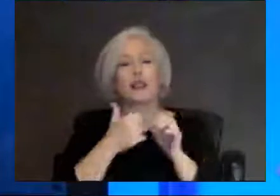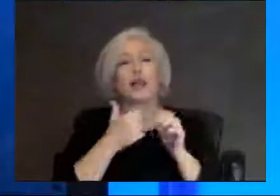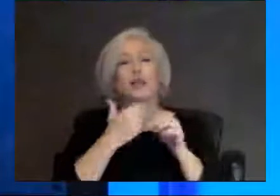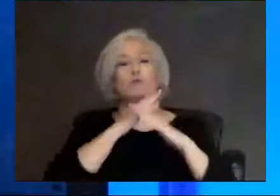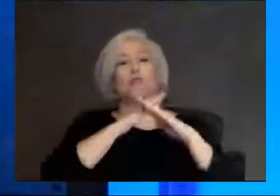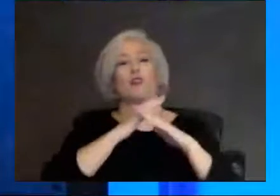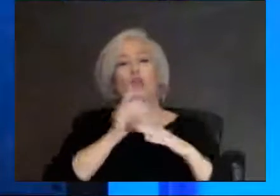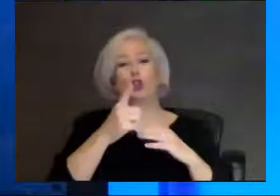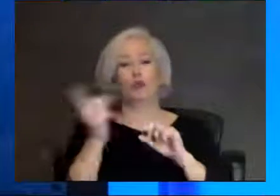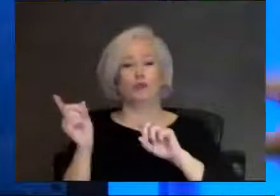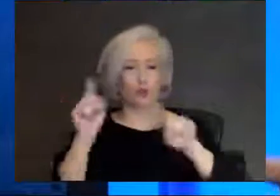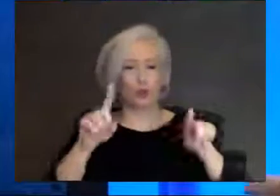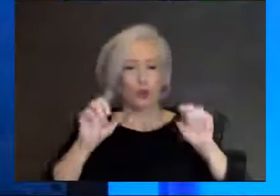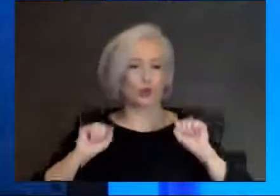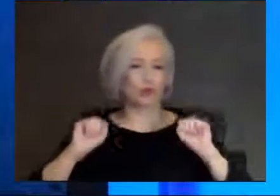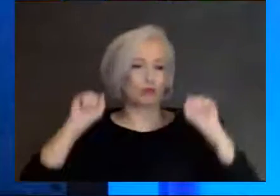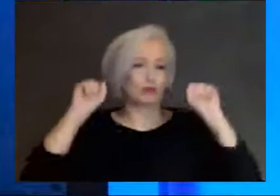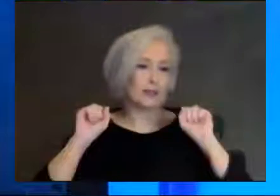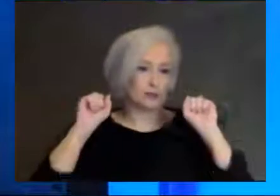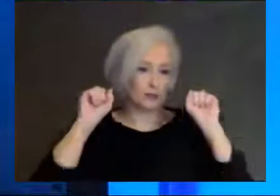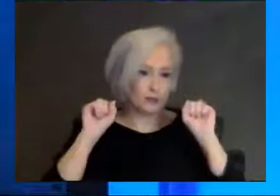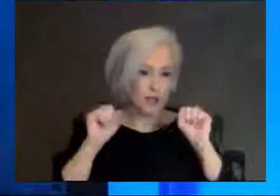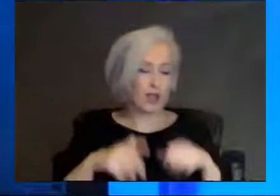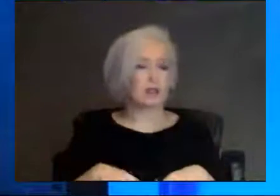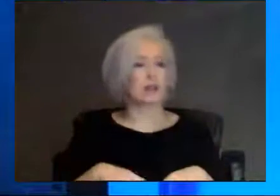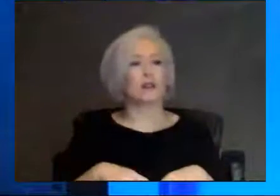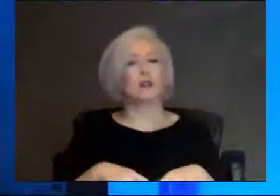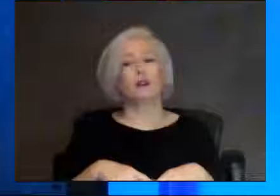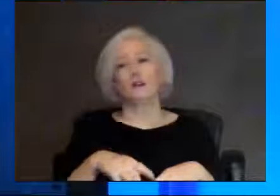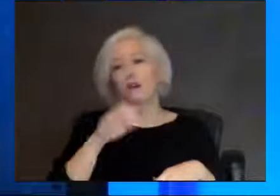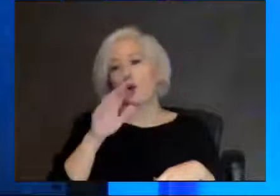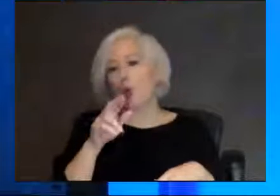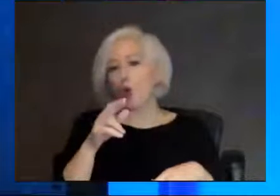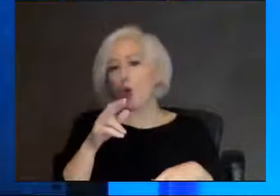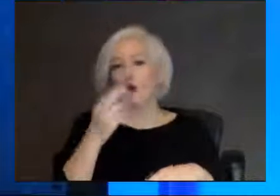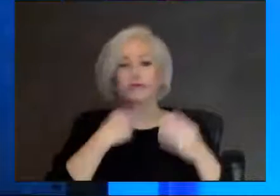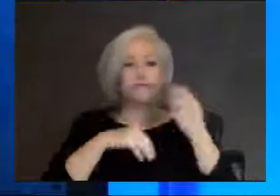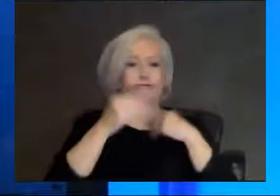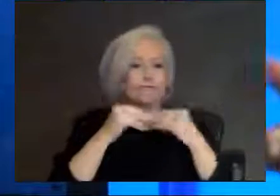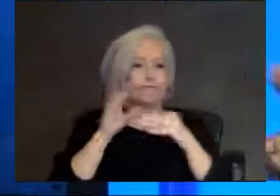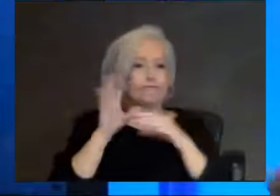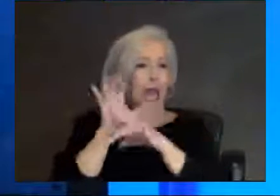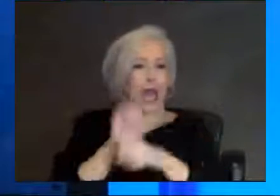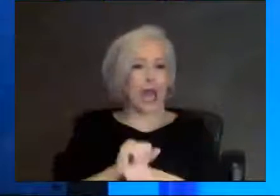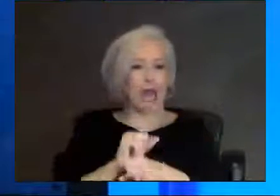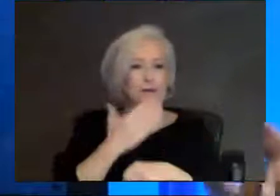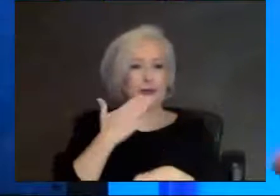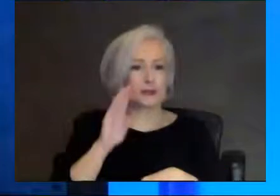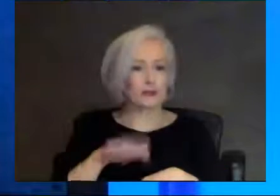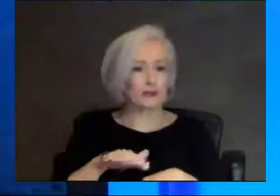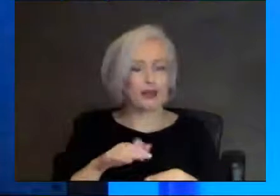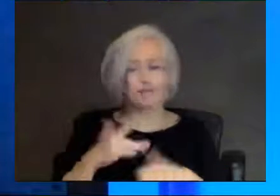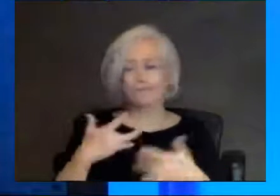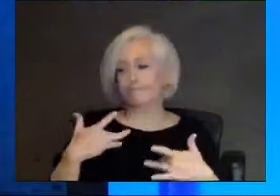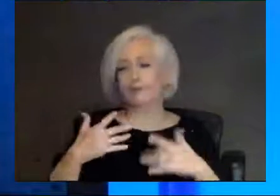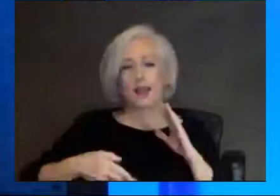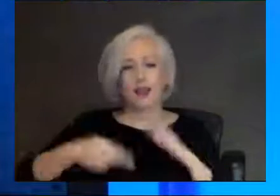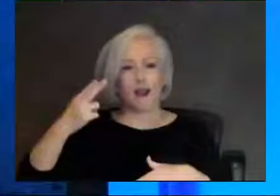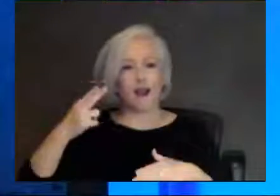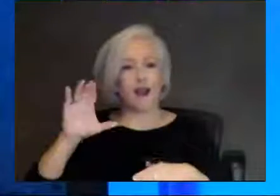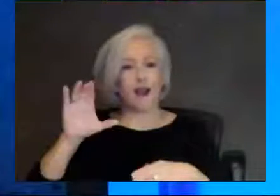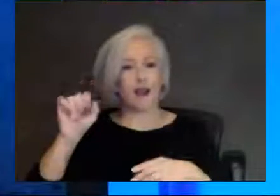do the exercise on where. Then diet. Our diet habits are changed. High carbohydrate diet or high meat. There are